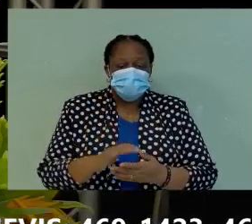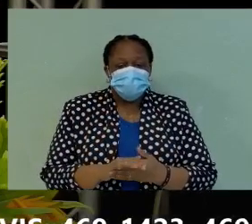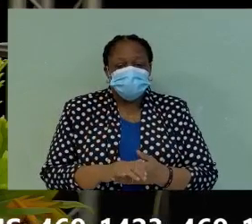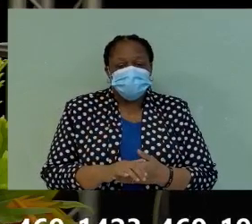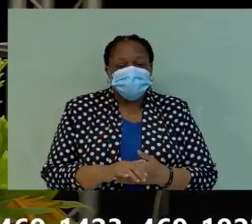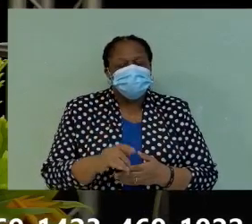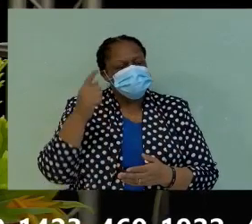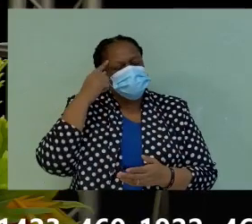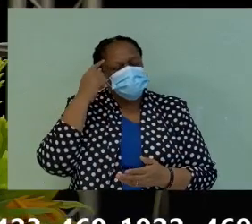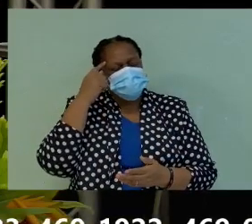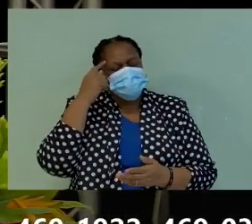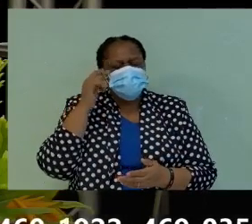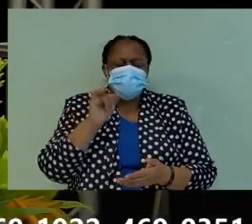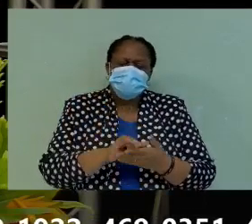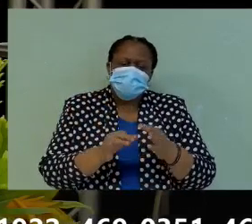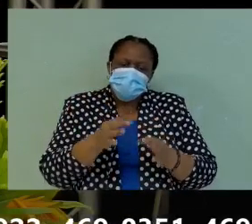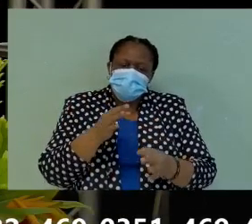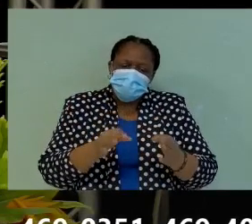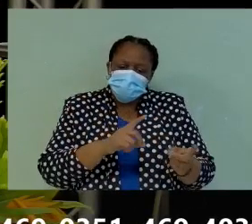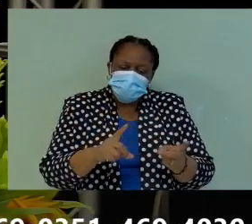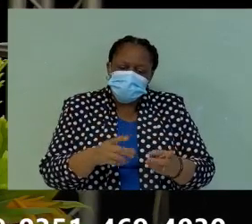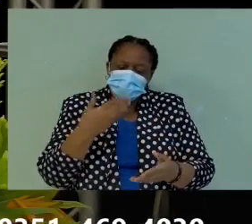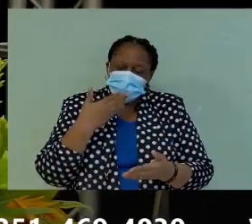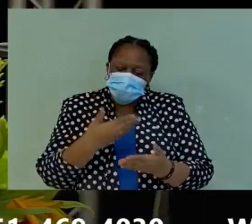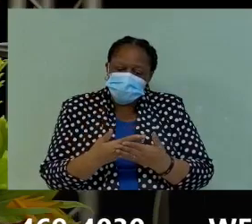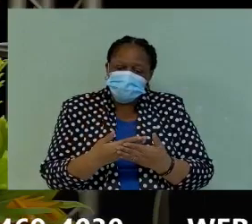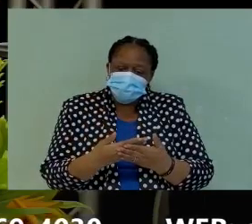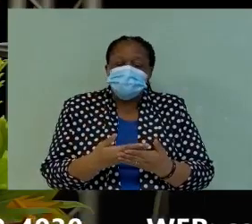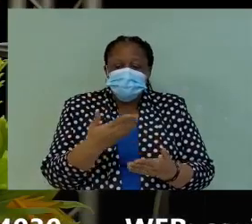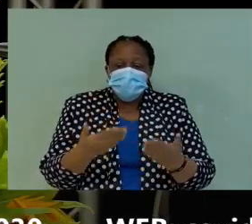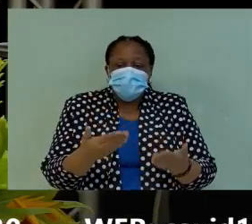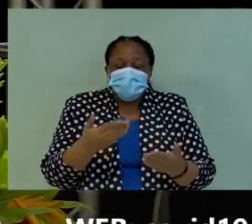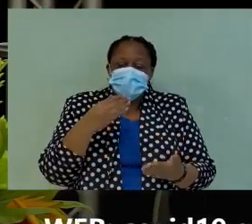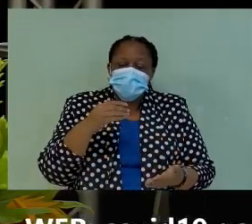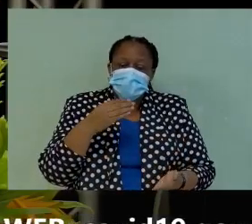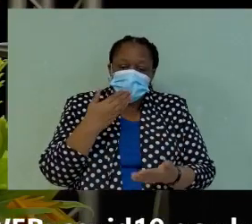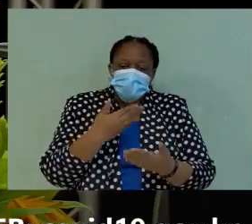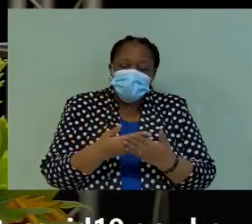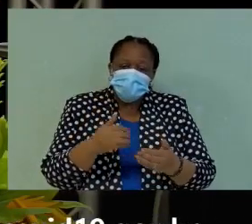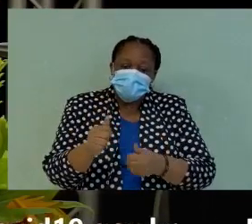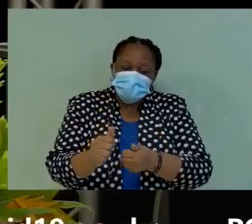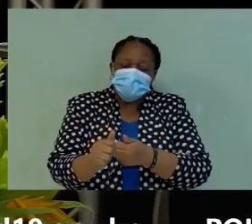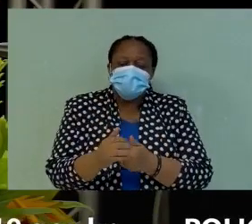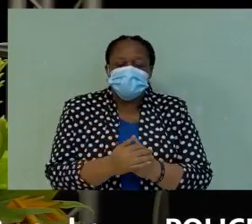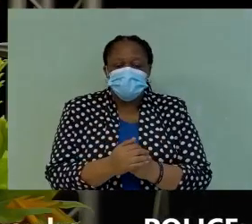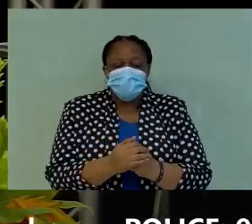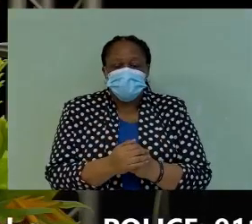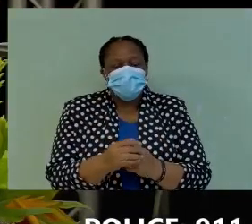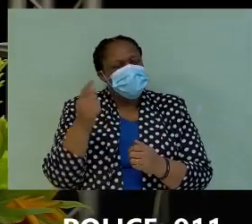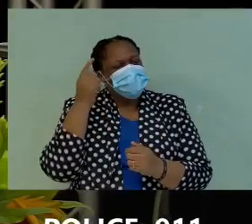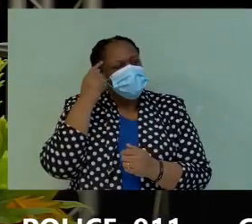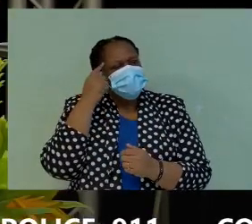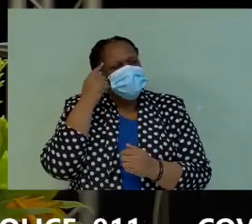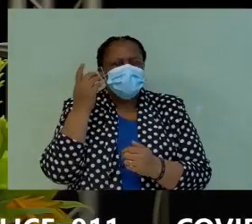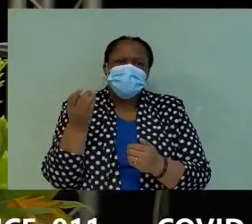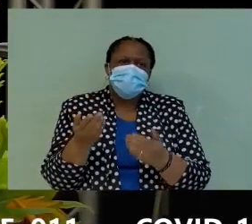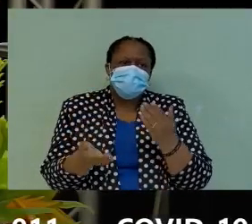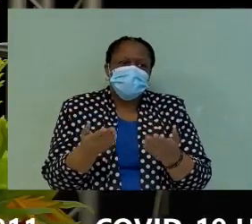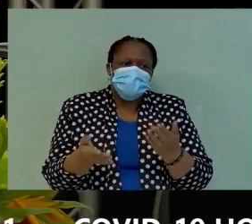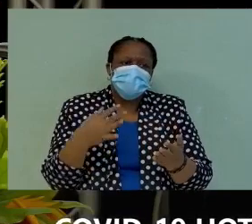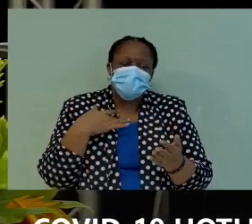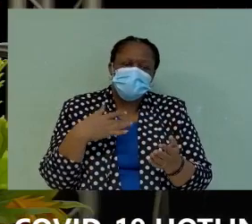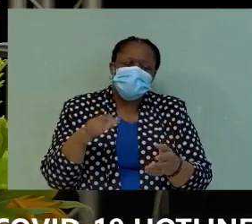good, then good will follow you. I therefore thought that if I became ill, the same empathy would have been